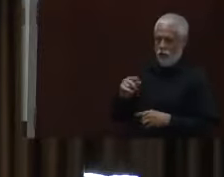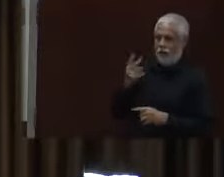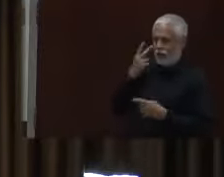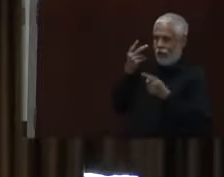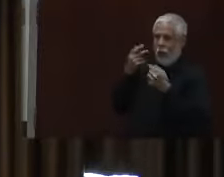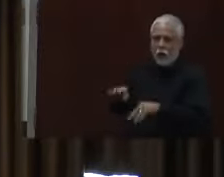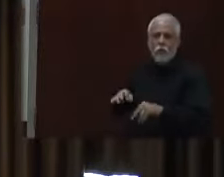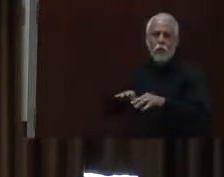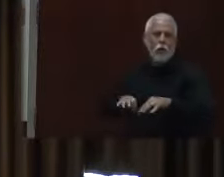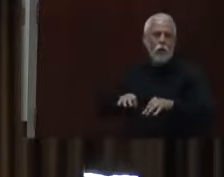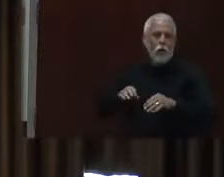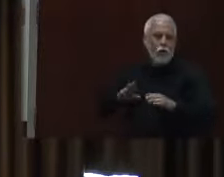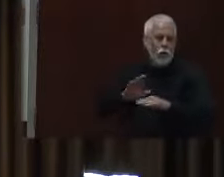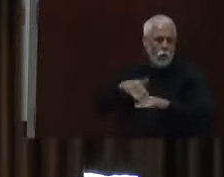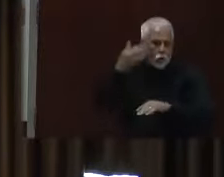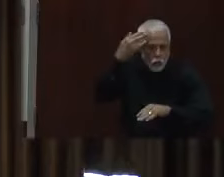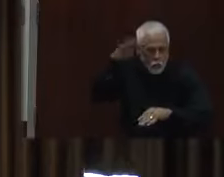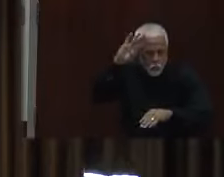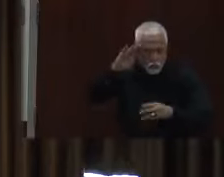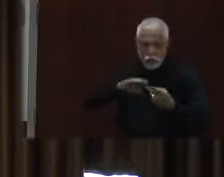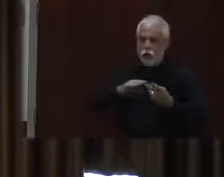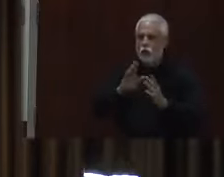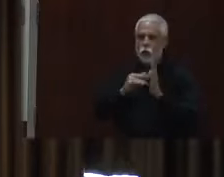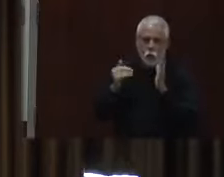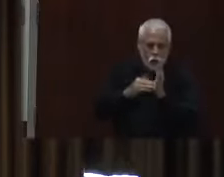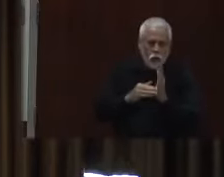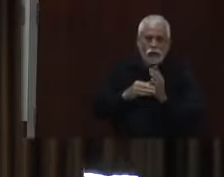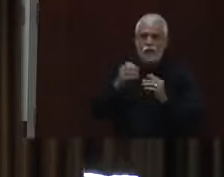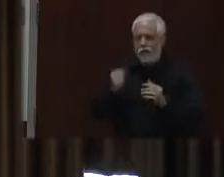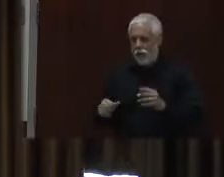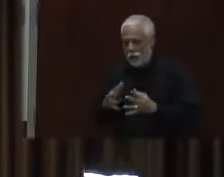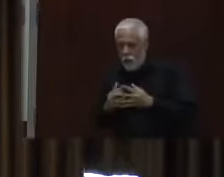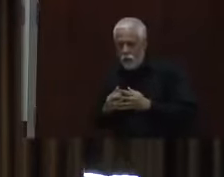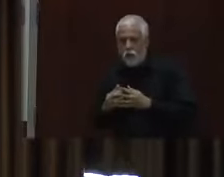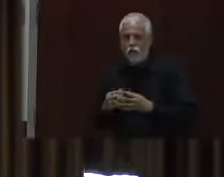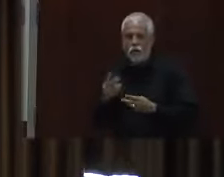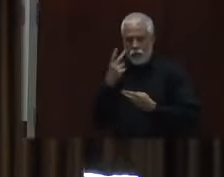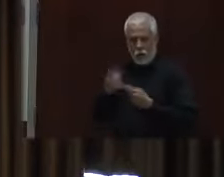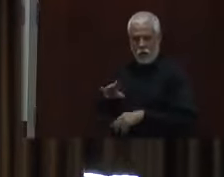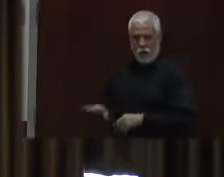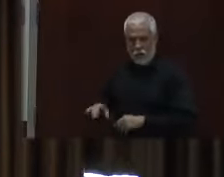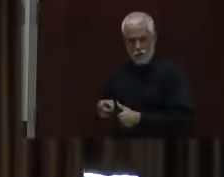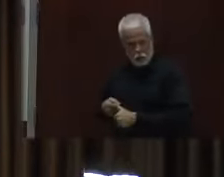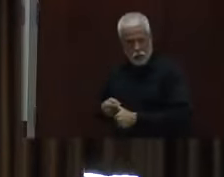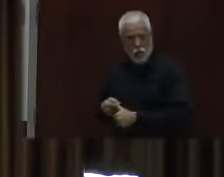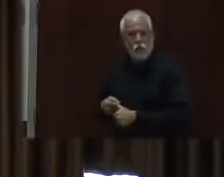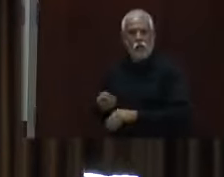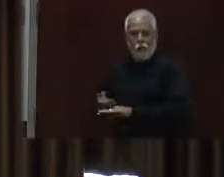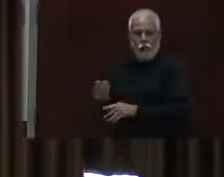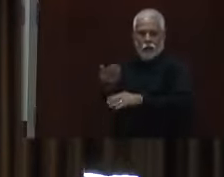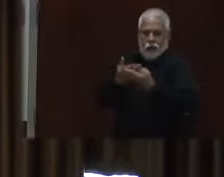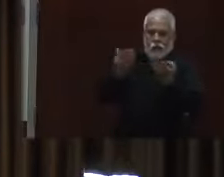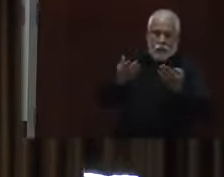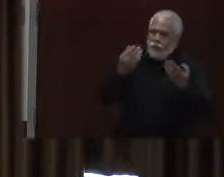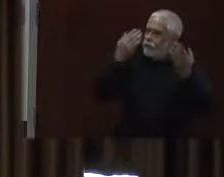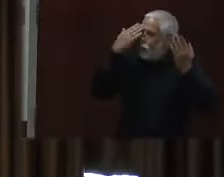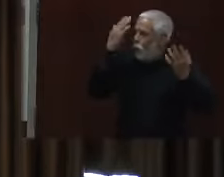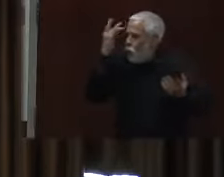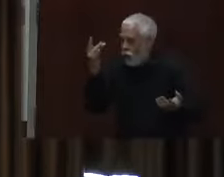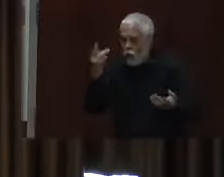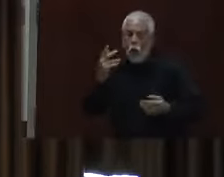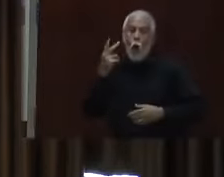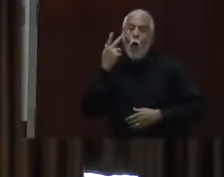in Australia and New Zealand and South America and other places. Interestingly, and we don't know how to explain it,